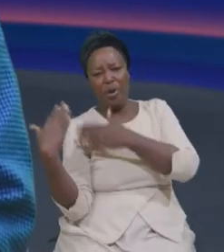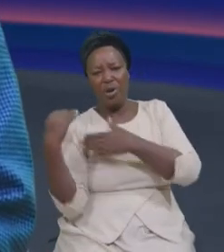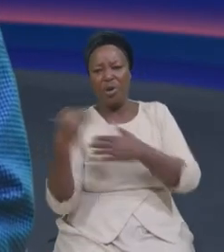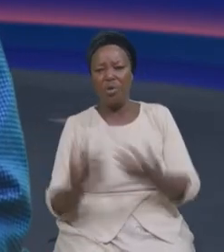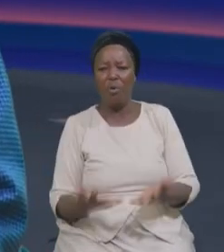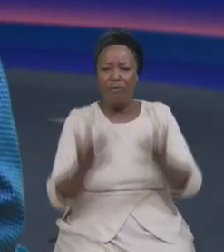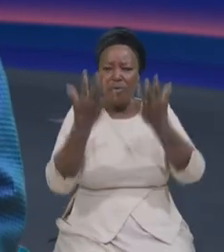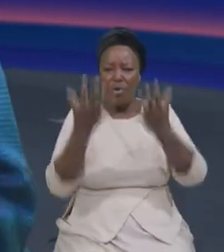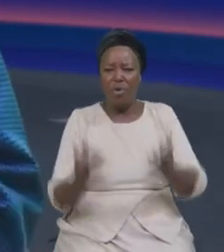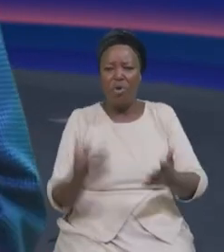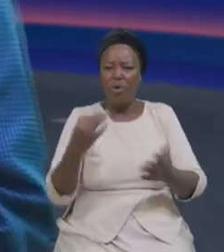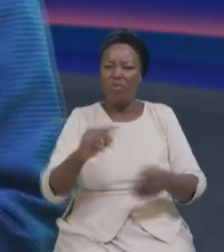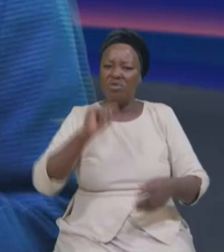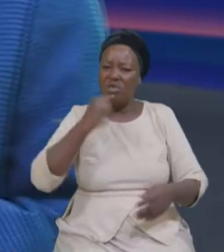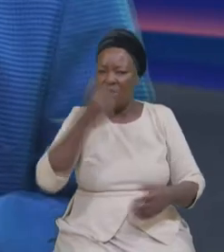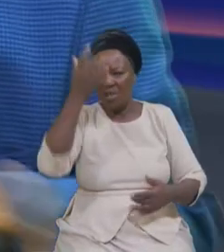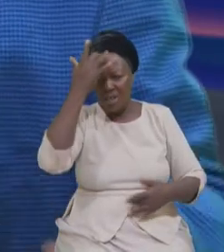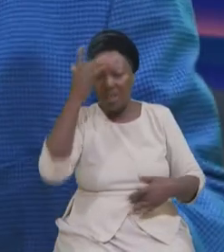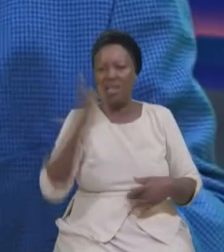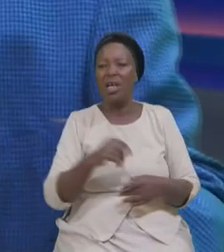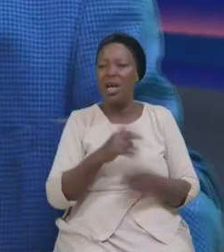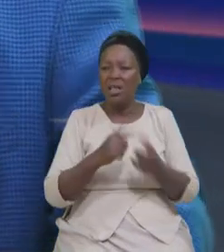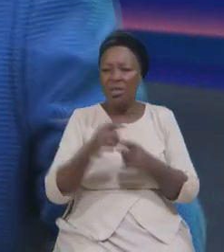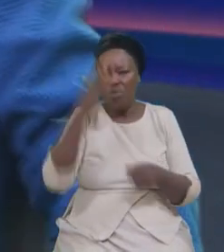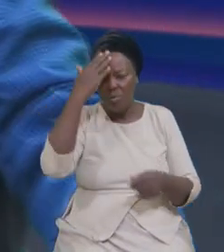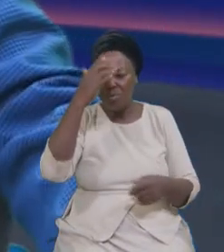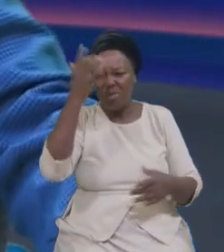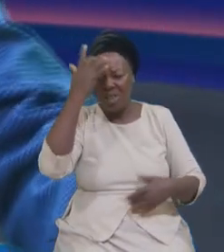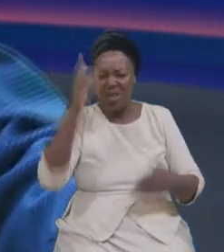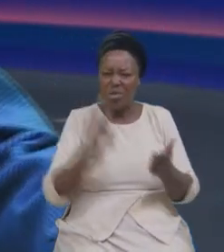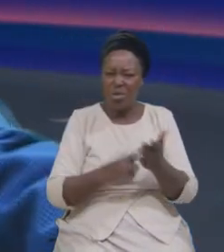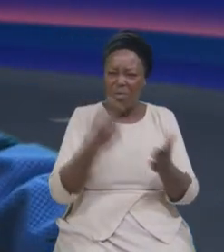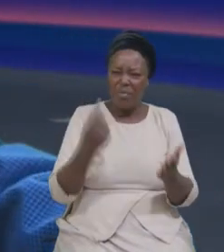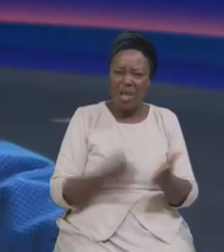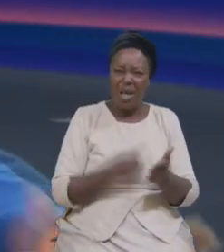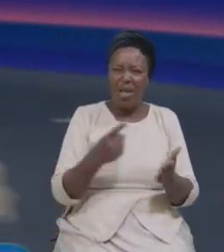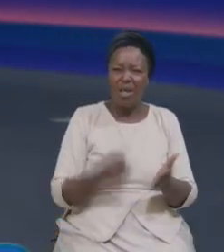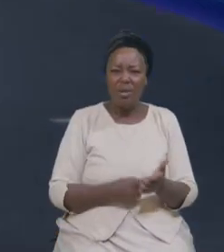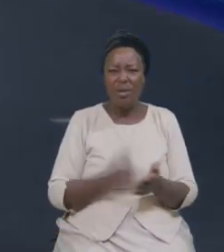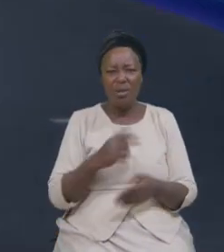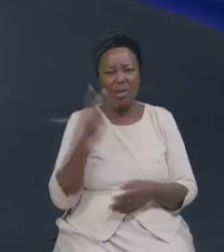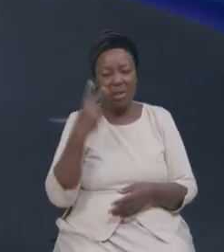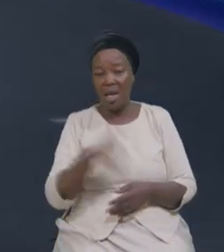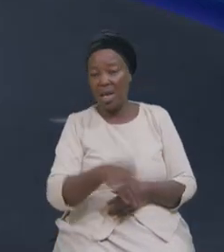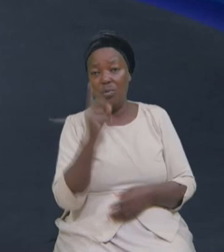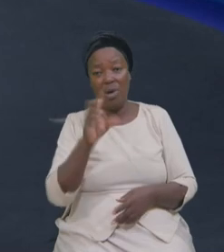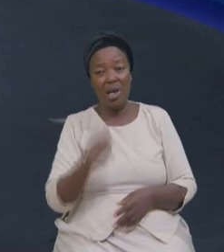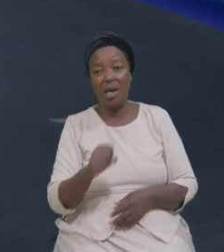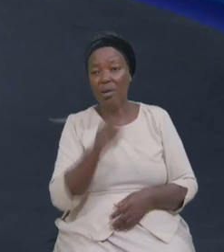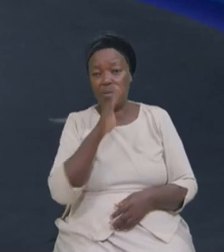critical sickness. You know, sickness, sometimes, you know, people say everybody can be sick,